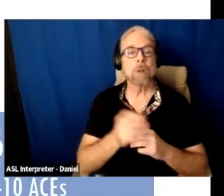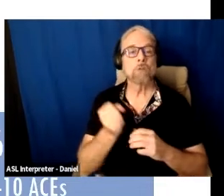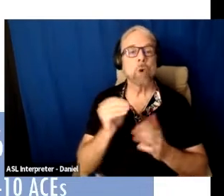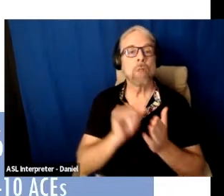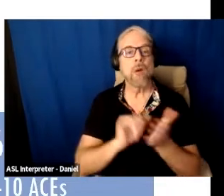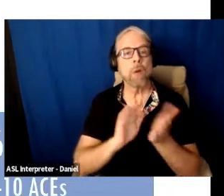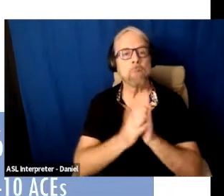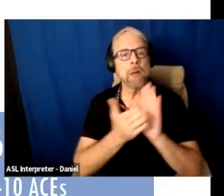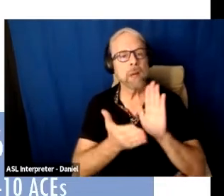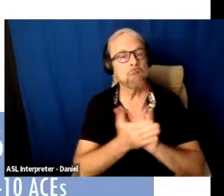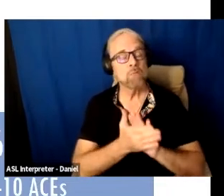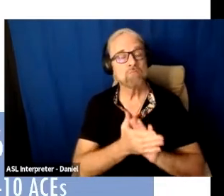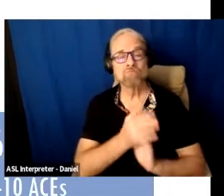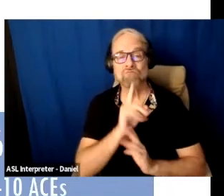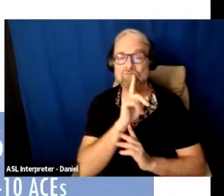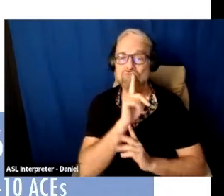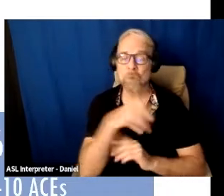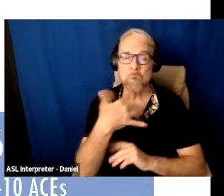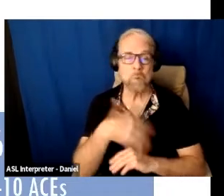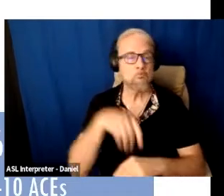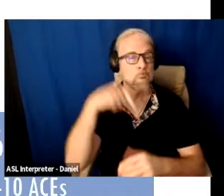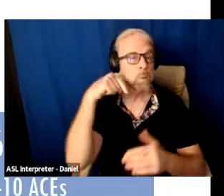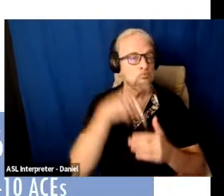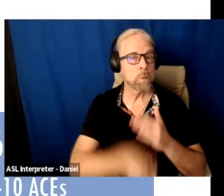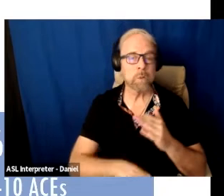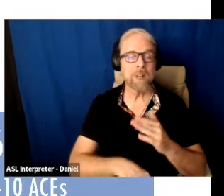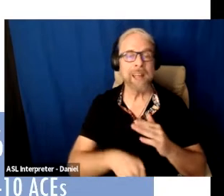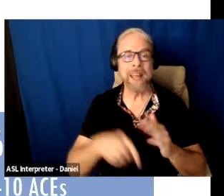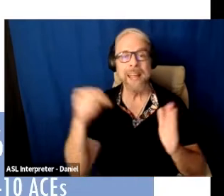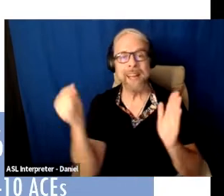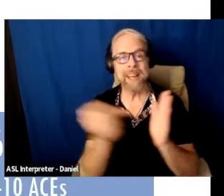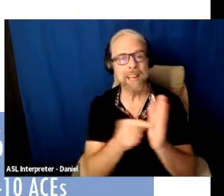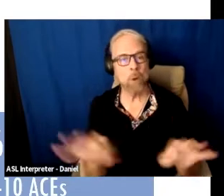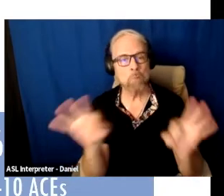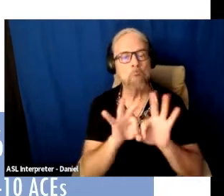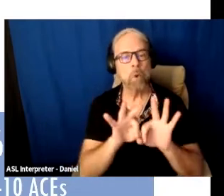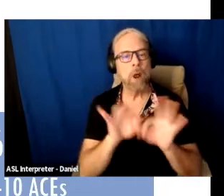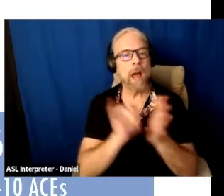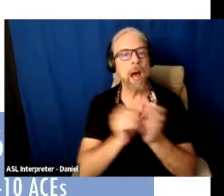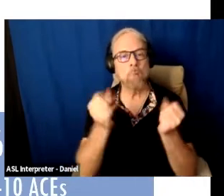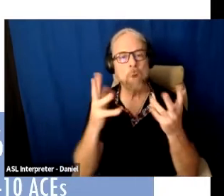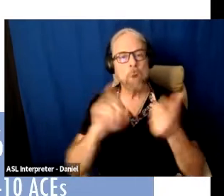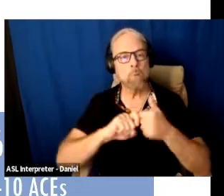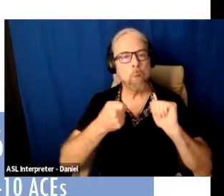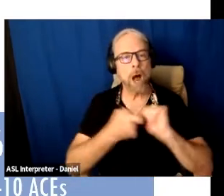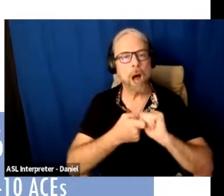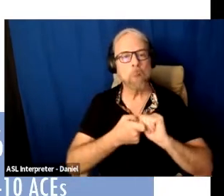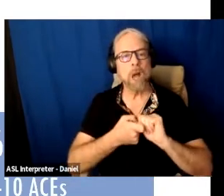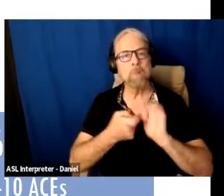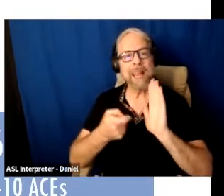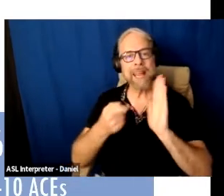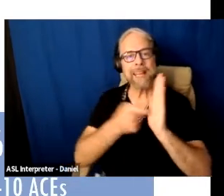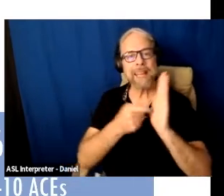becomes a profoundly important indicator of how much these problem behaviors are being